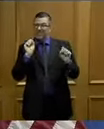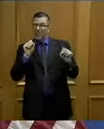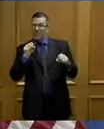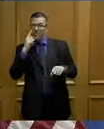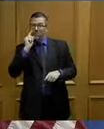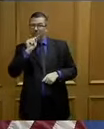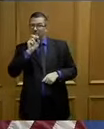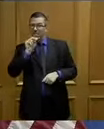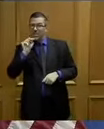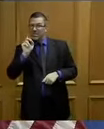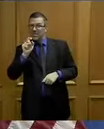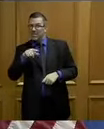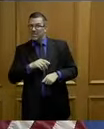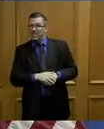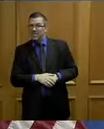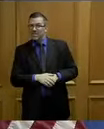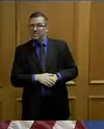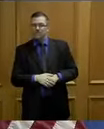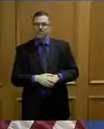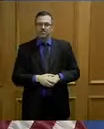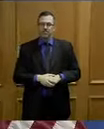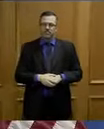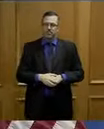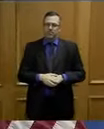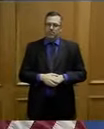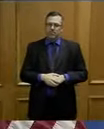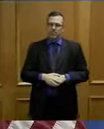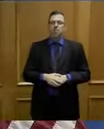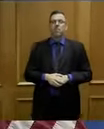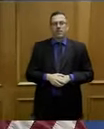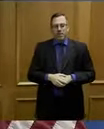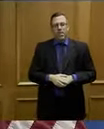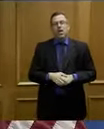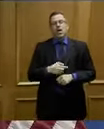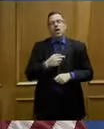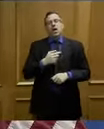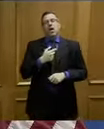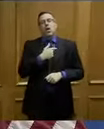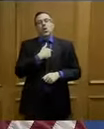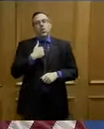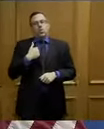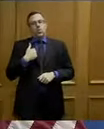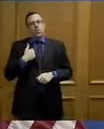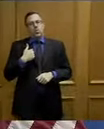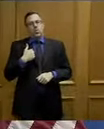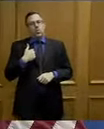Tennessee? Well, we're trying to take a really long approach